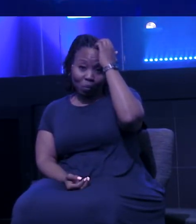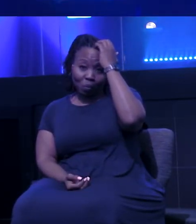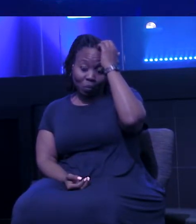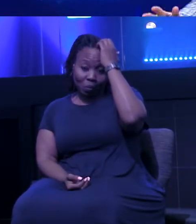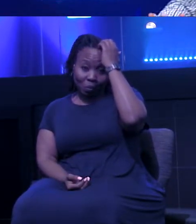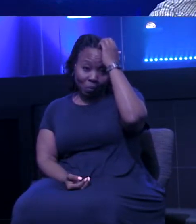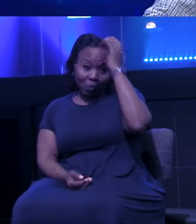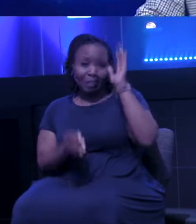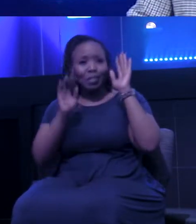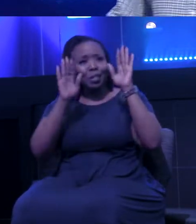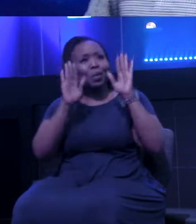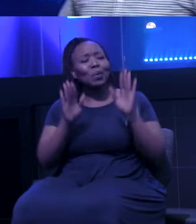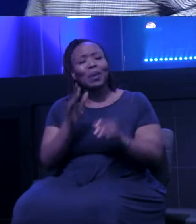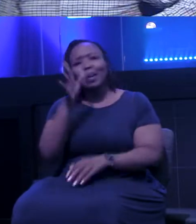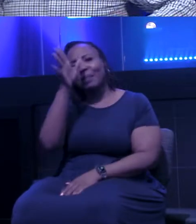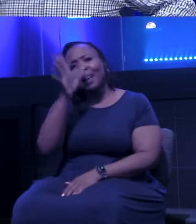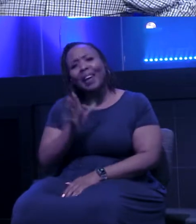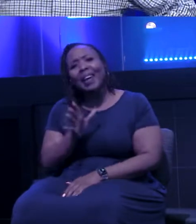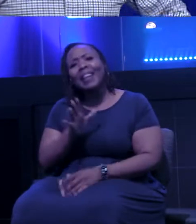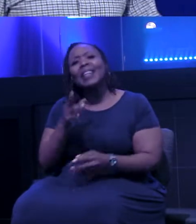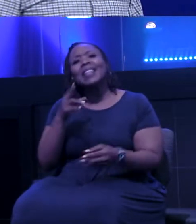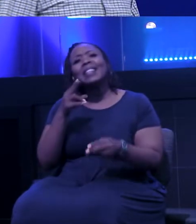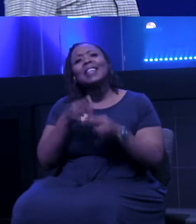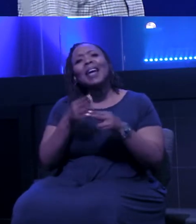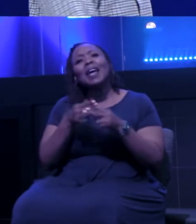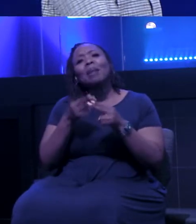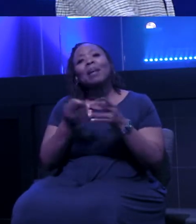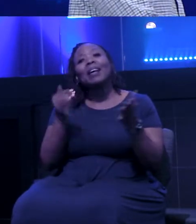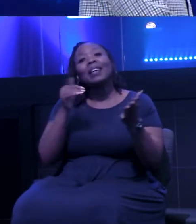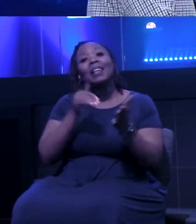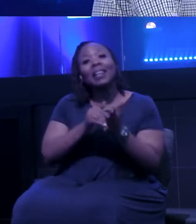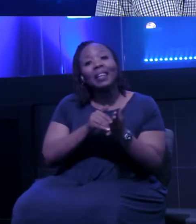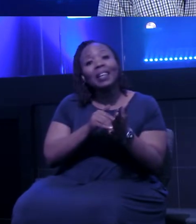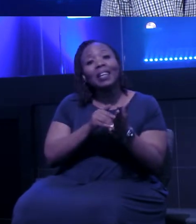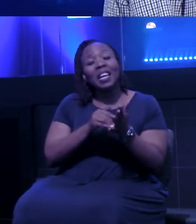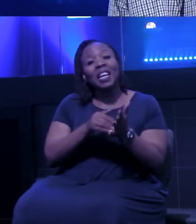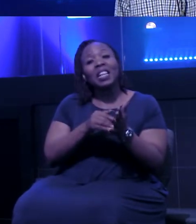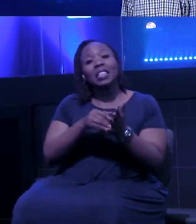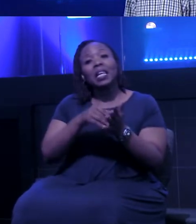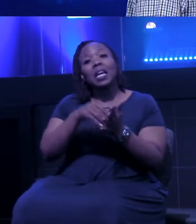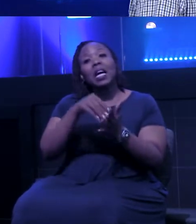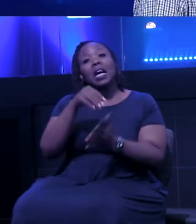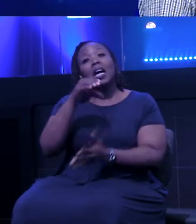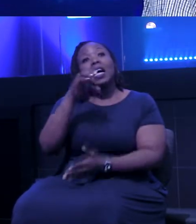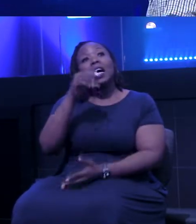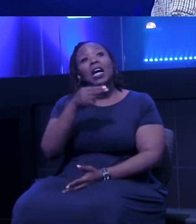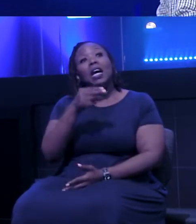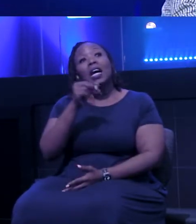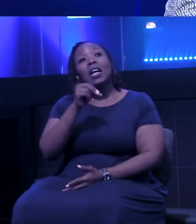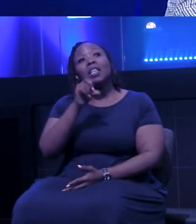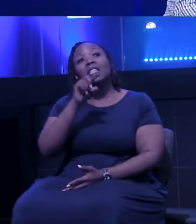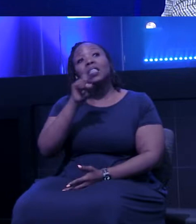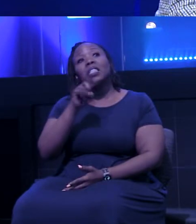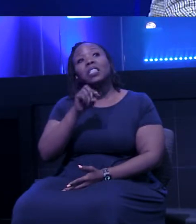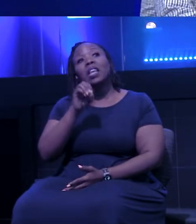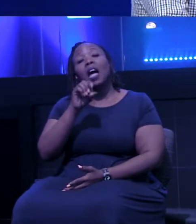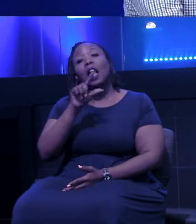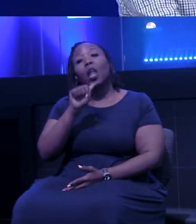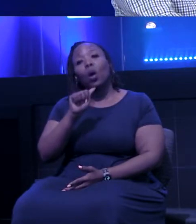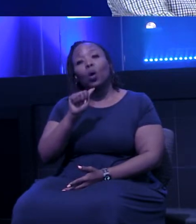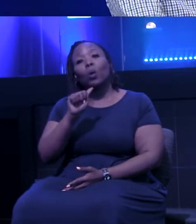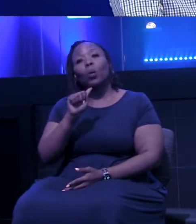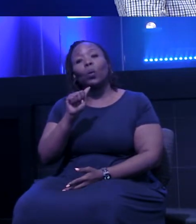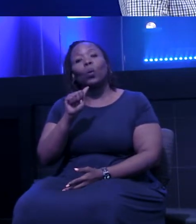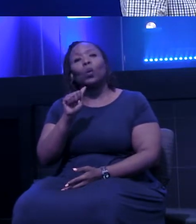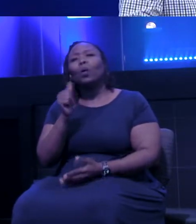Such a great guy. His name is, again, Gonzalo Venegas, but he has a few names. So, Gonzalo, as we get started today, what do people